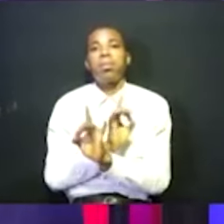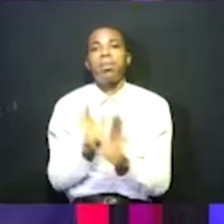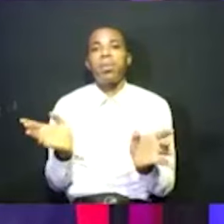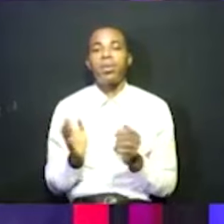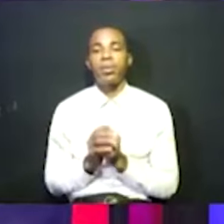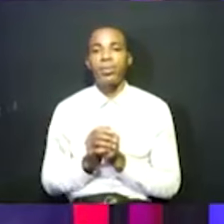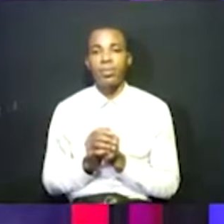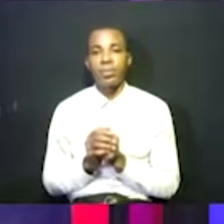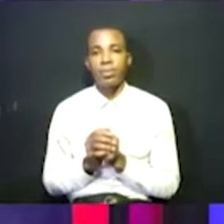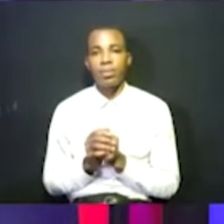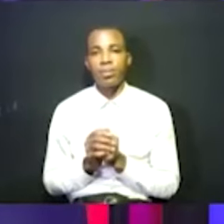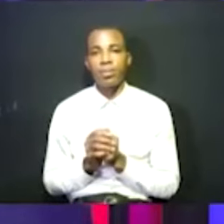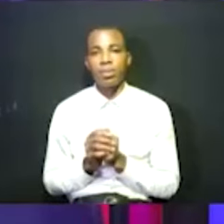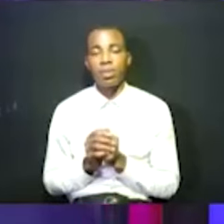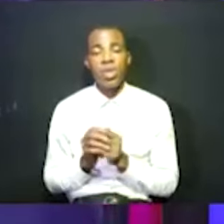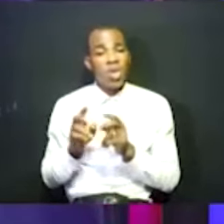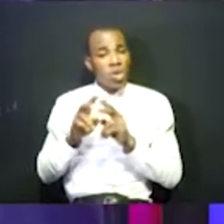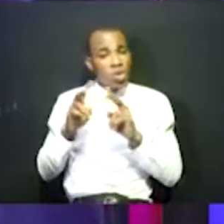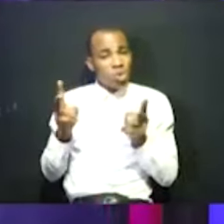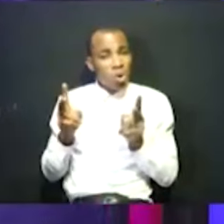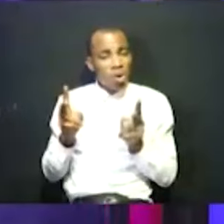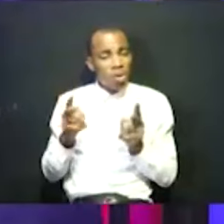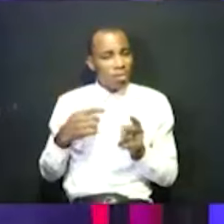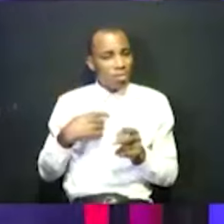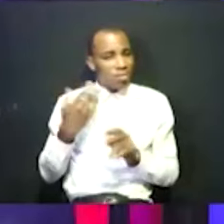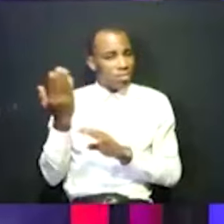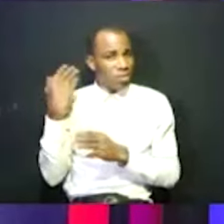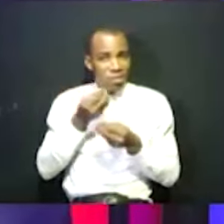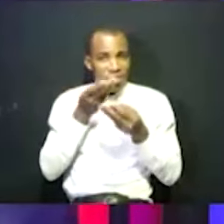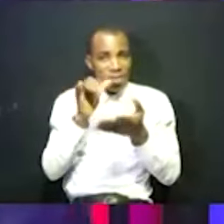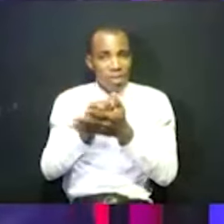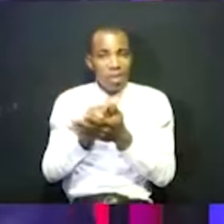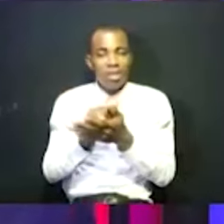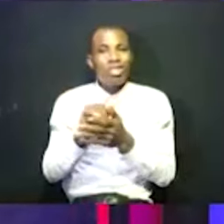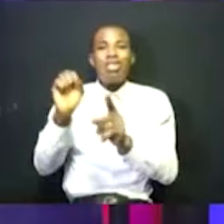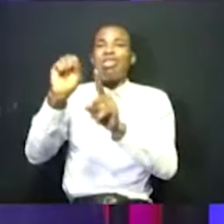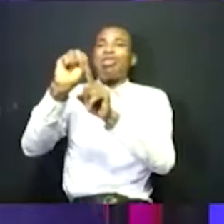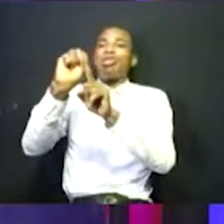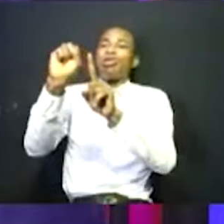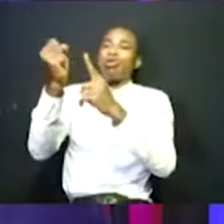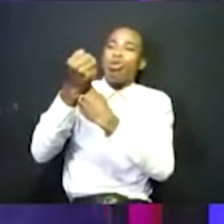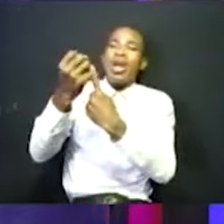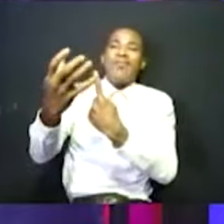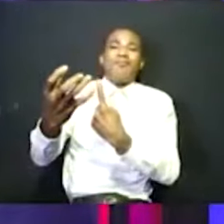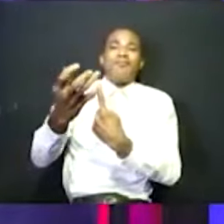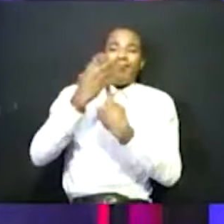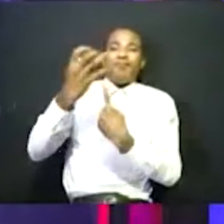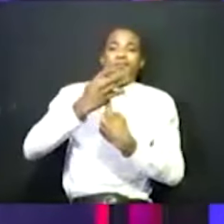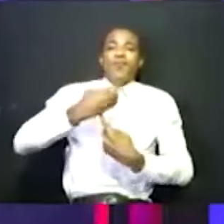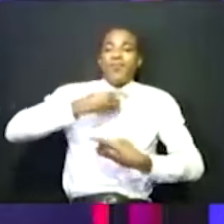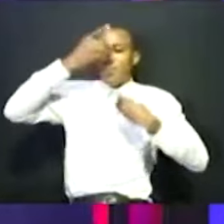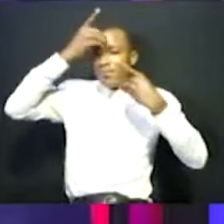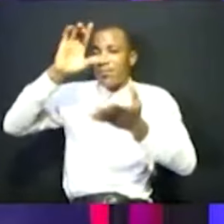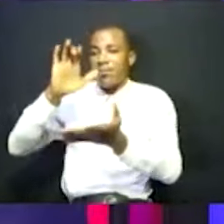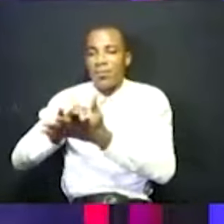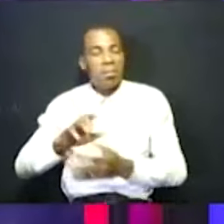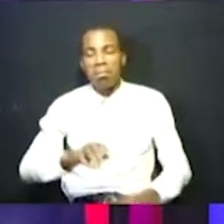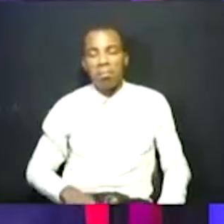have just said that marriage is not the product of society, so she can't say that when I'm forced by society.